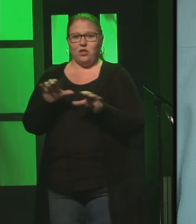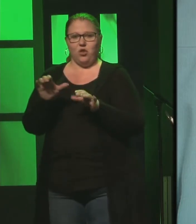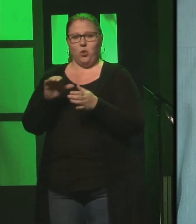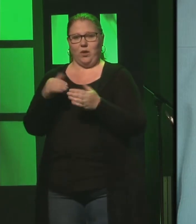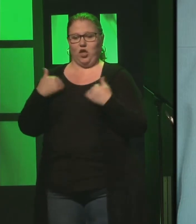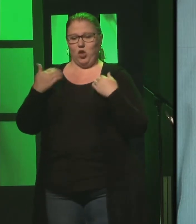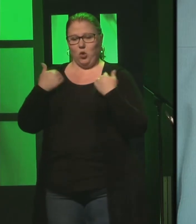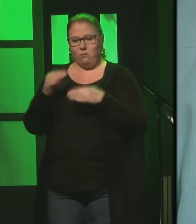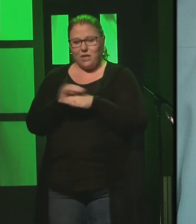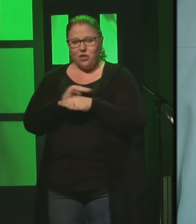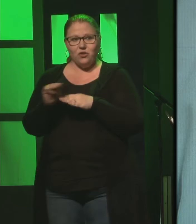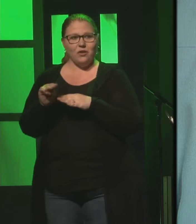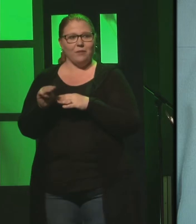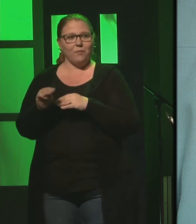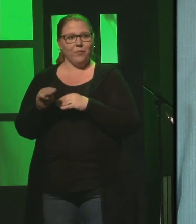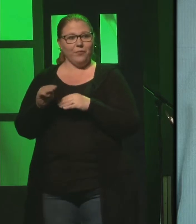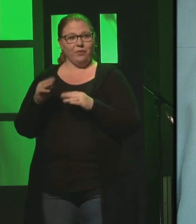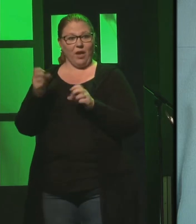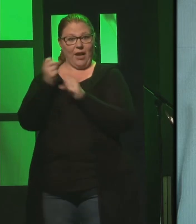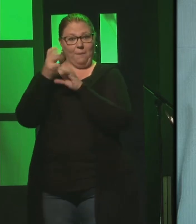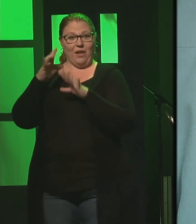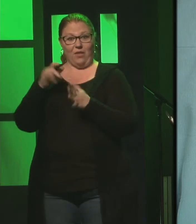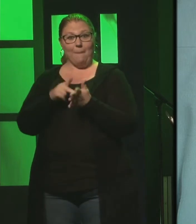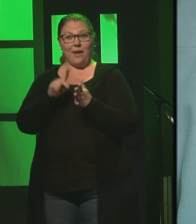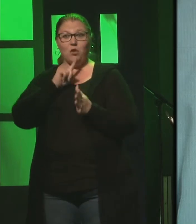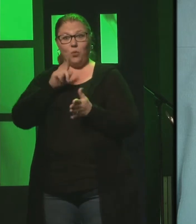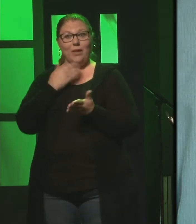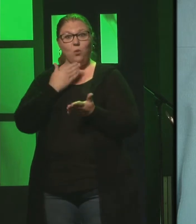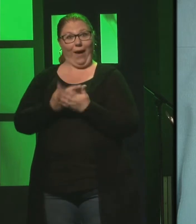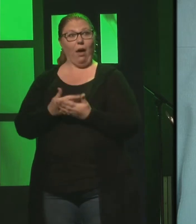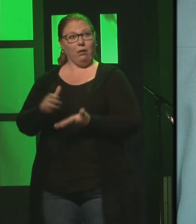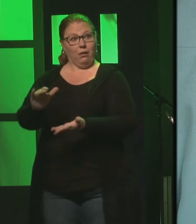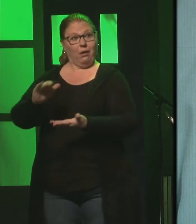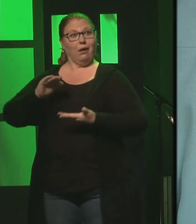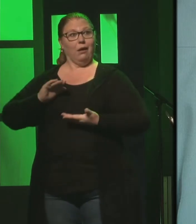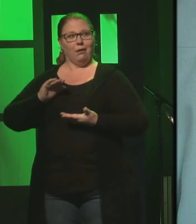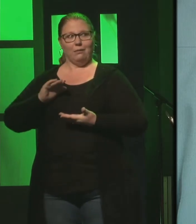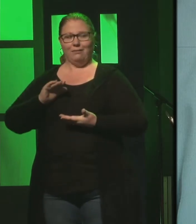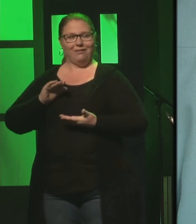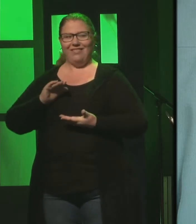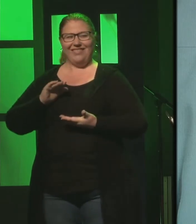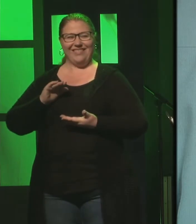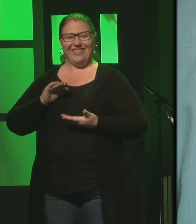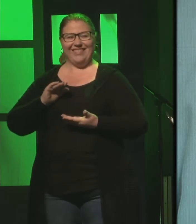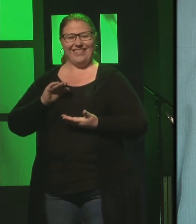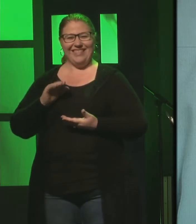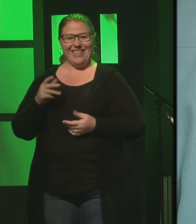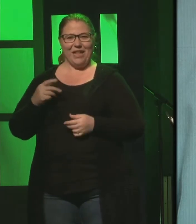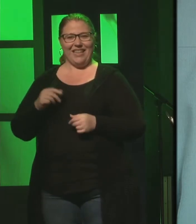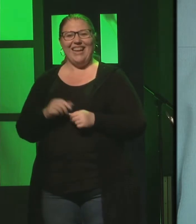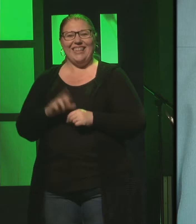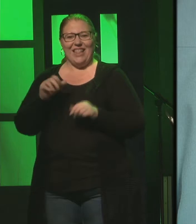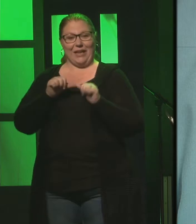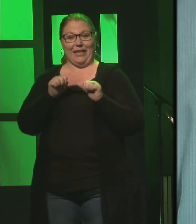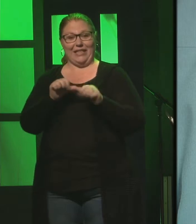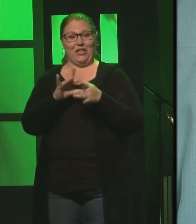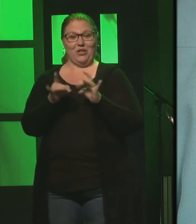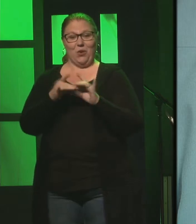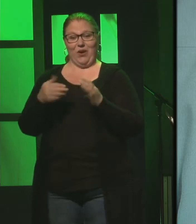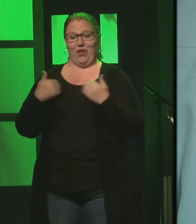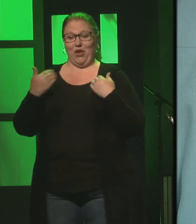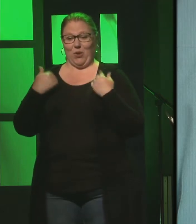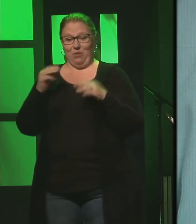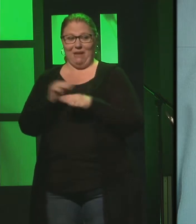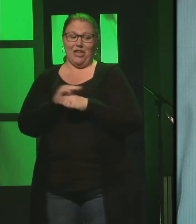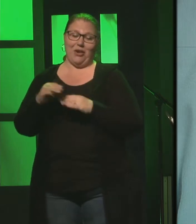youth ministry. And you can imagine that pays really well, you know. Still consistent story in, youth ministry.